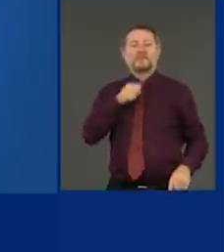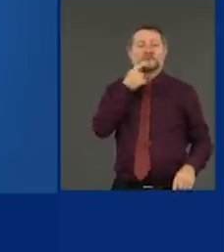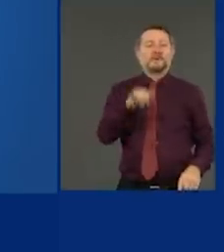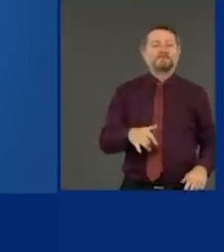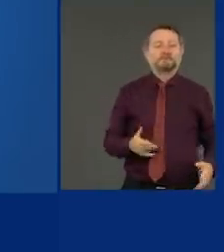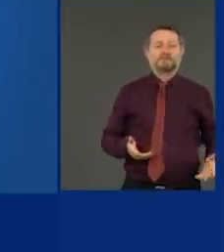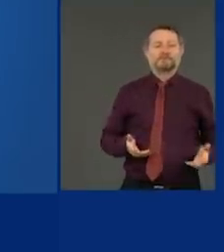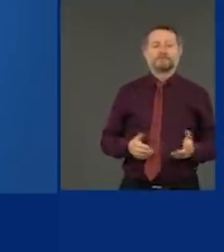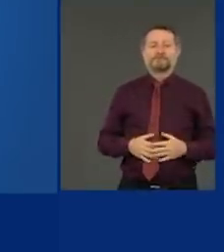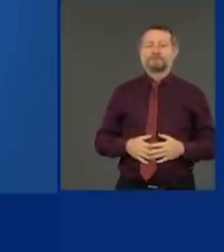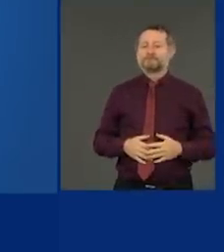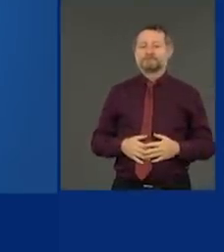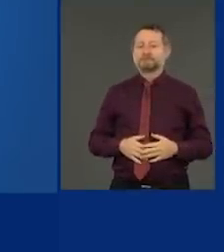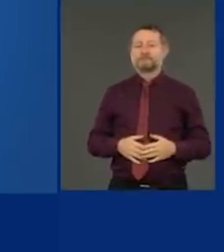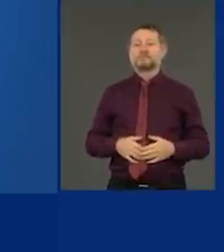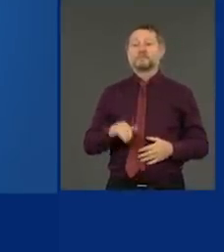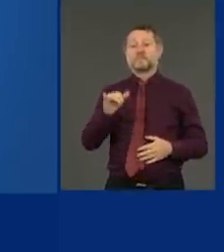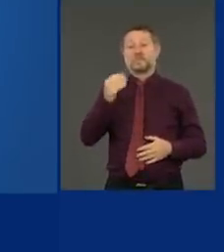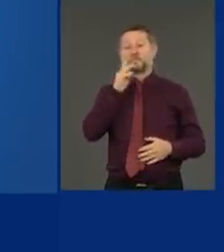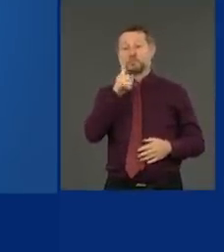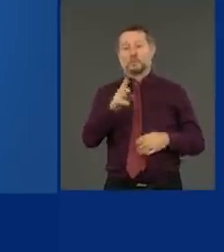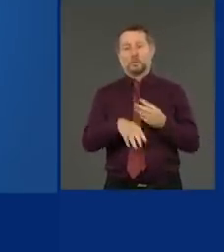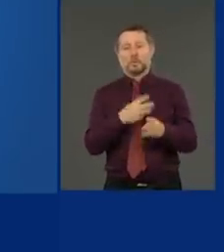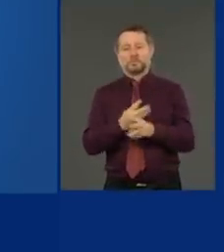Because the reality is so clear.